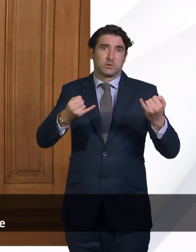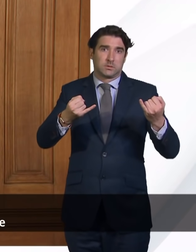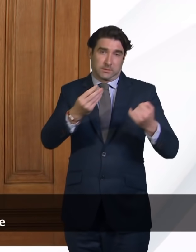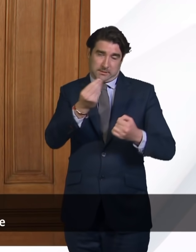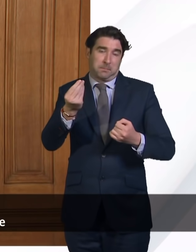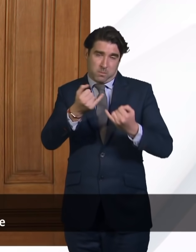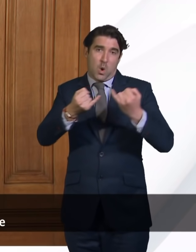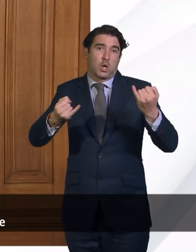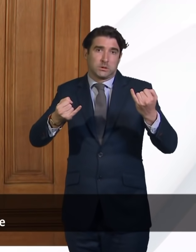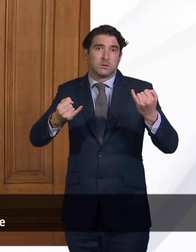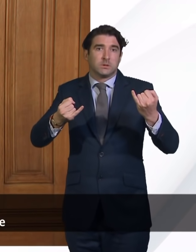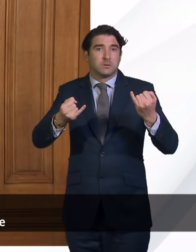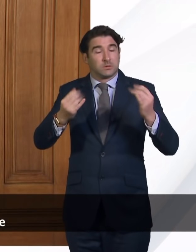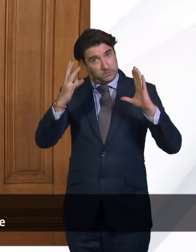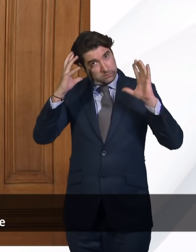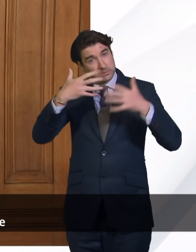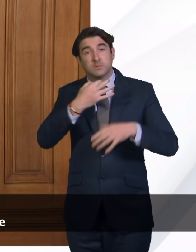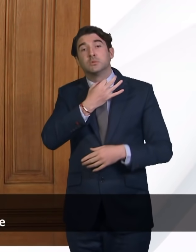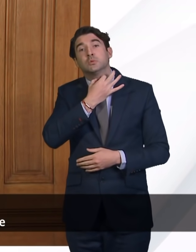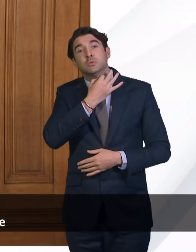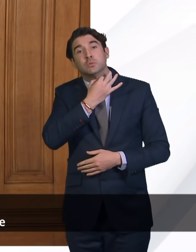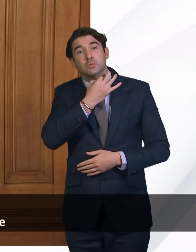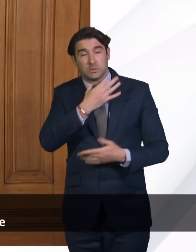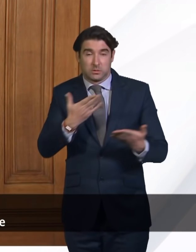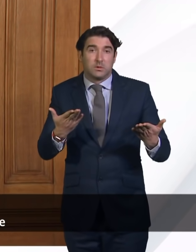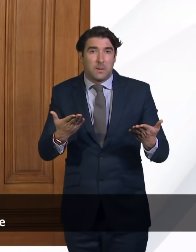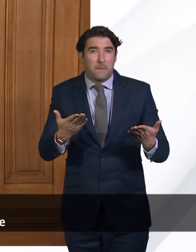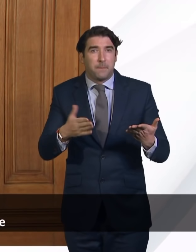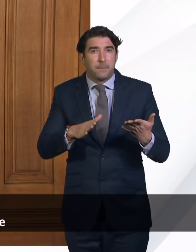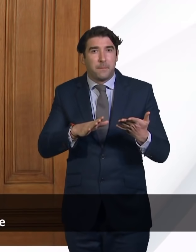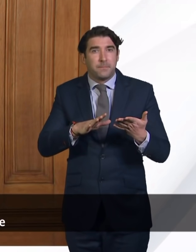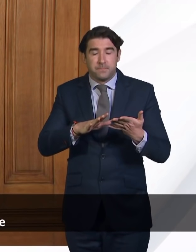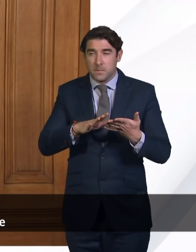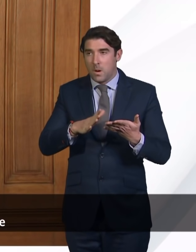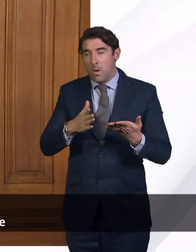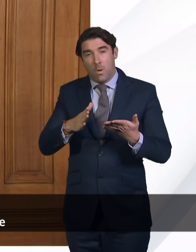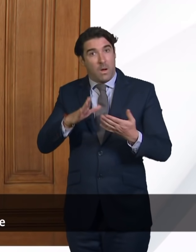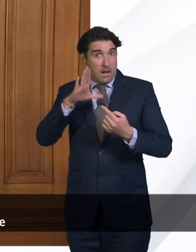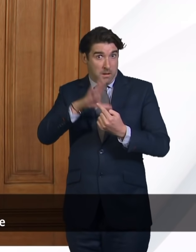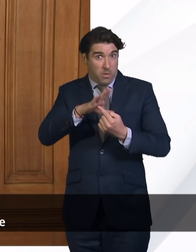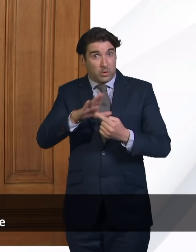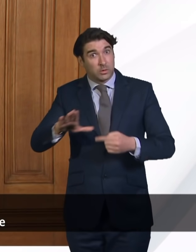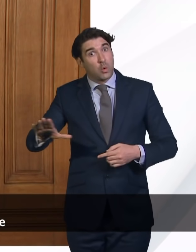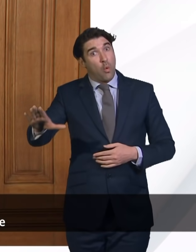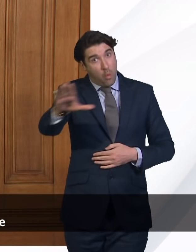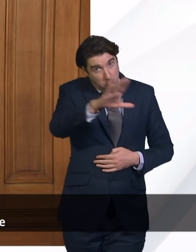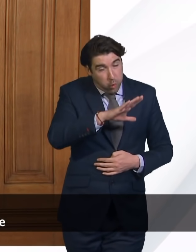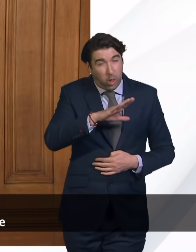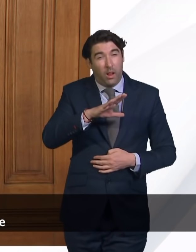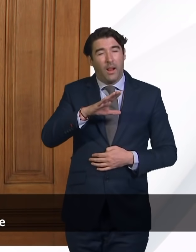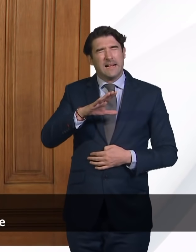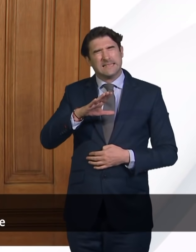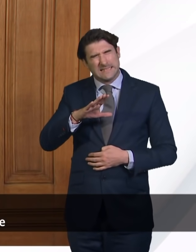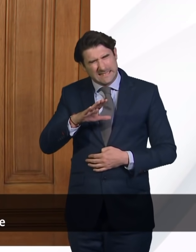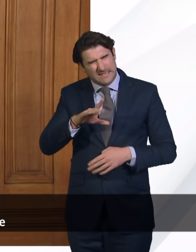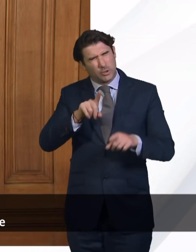to further problems. So it's incredibly important that the adherence to the principles of trying to